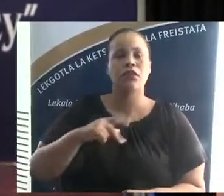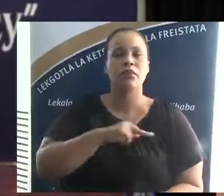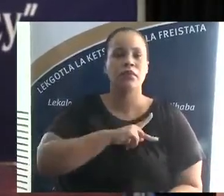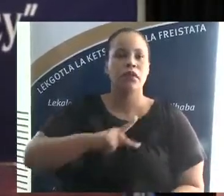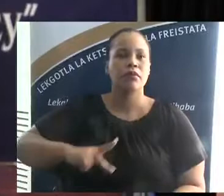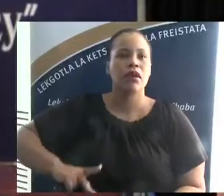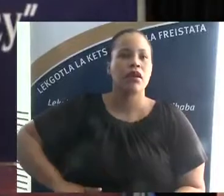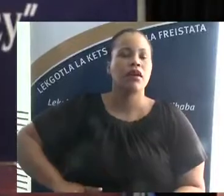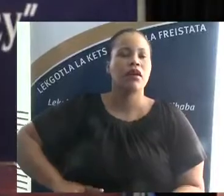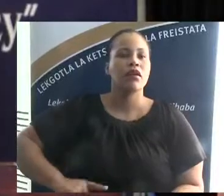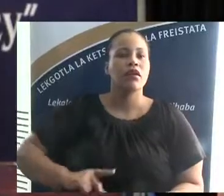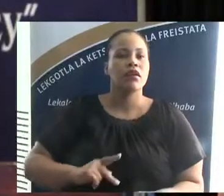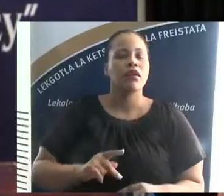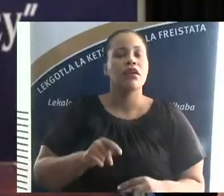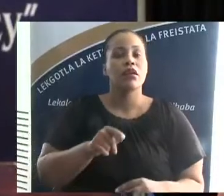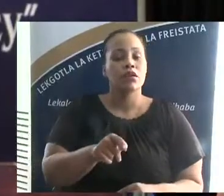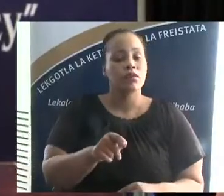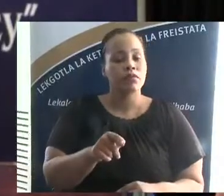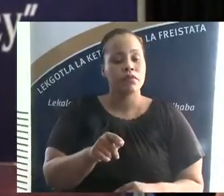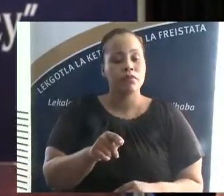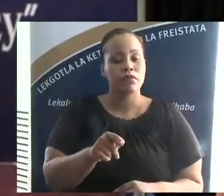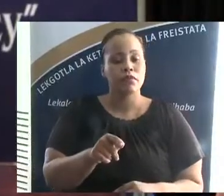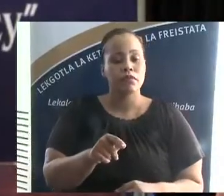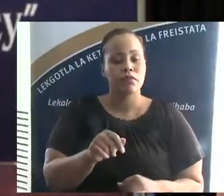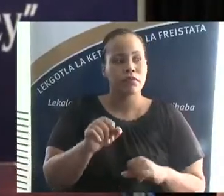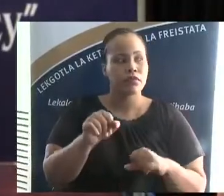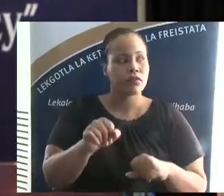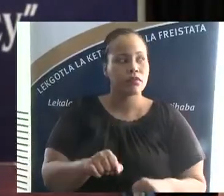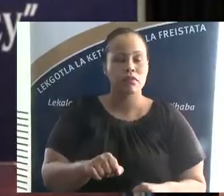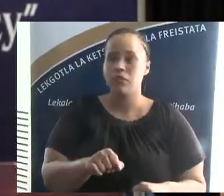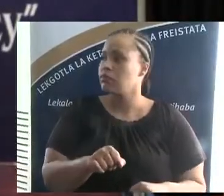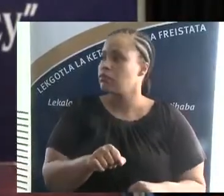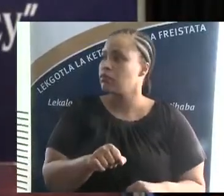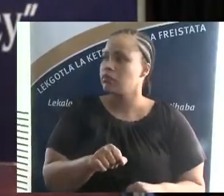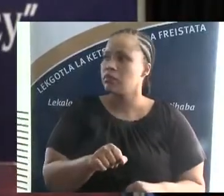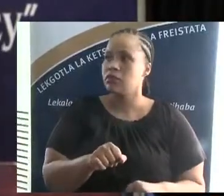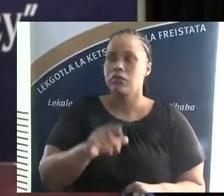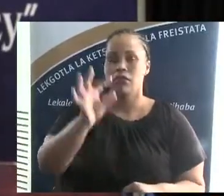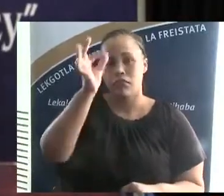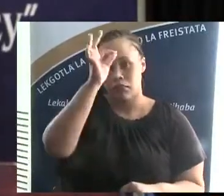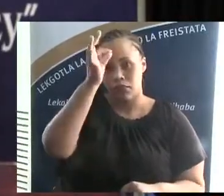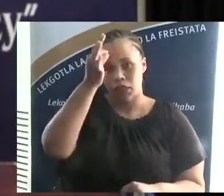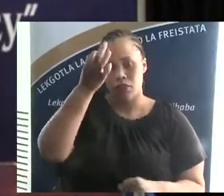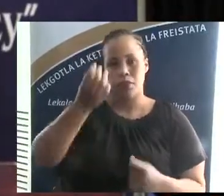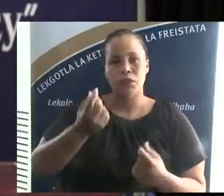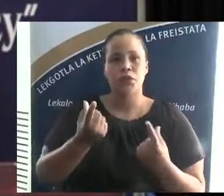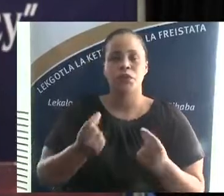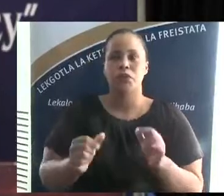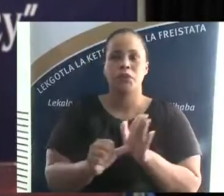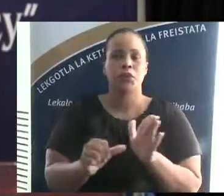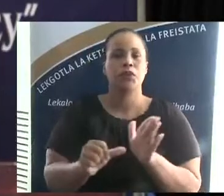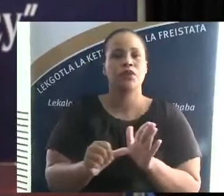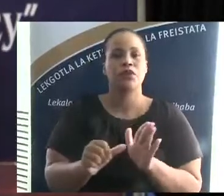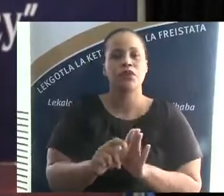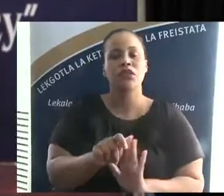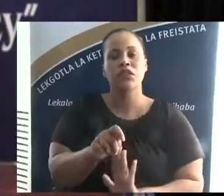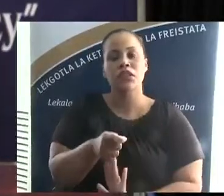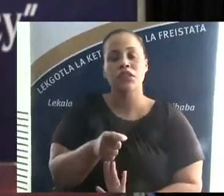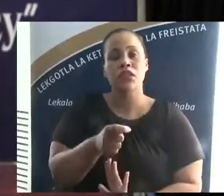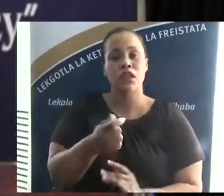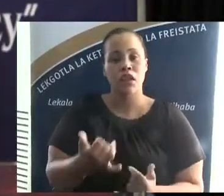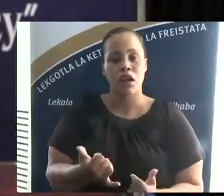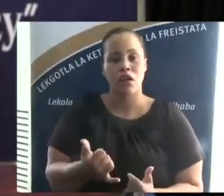Honourable Dukwana, you will agree that the effective governance is a key driver for change, and therefore Provincial Treasury and